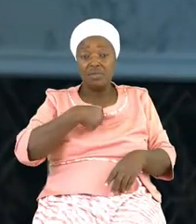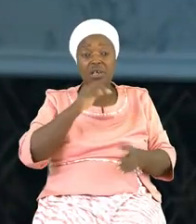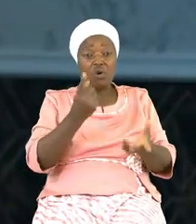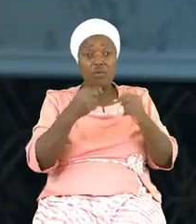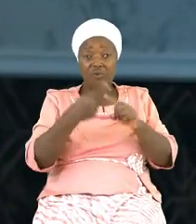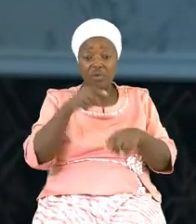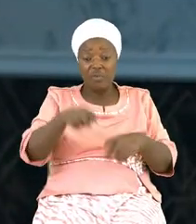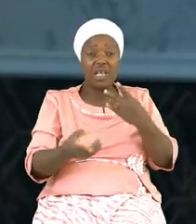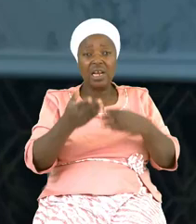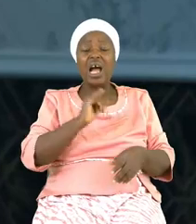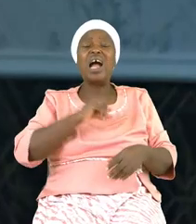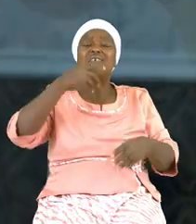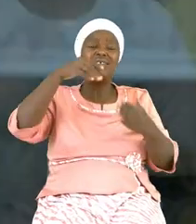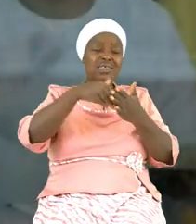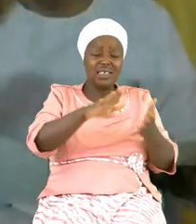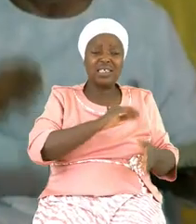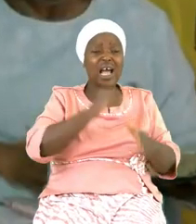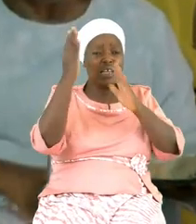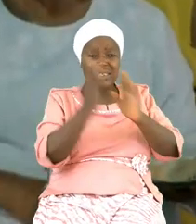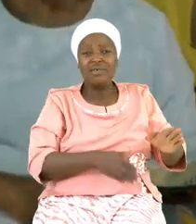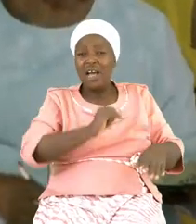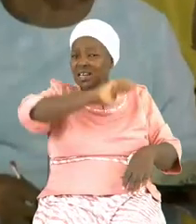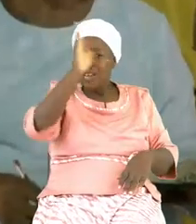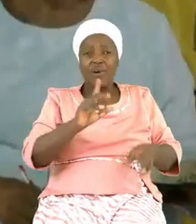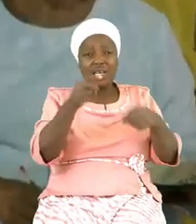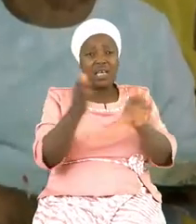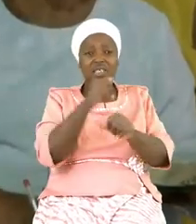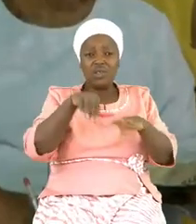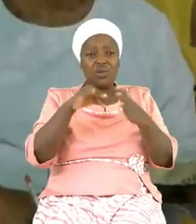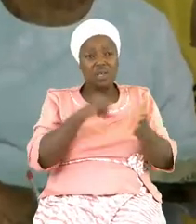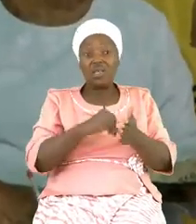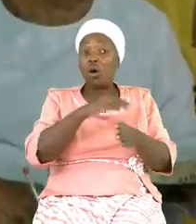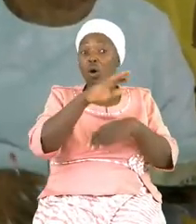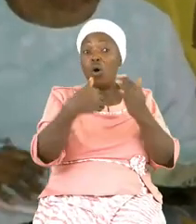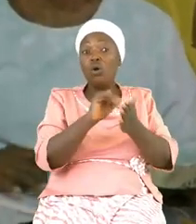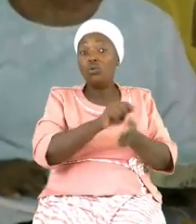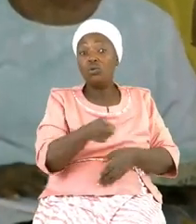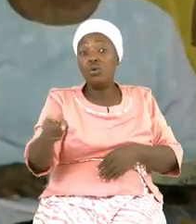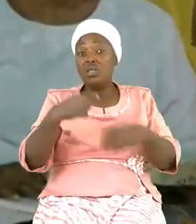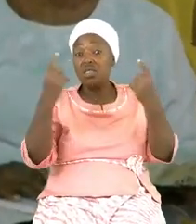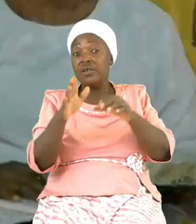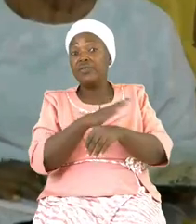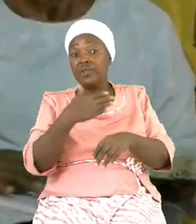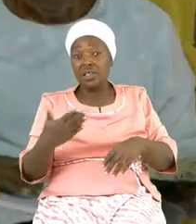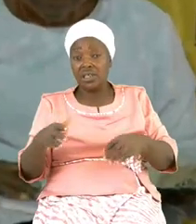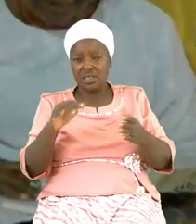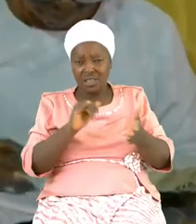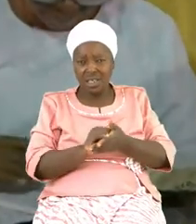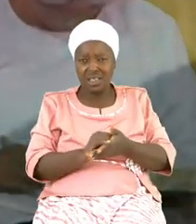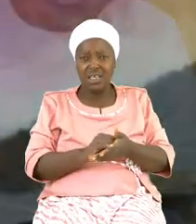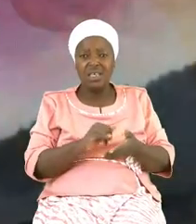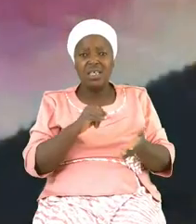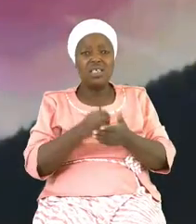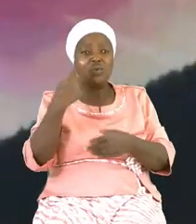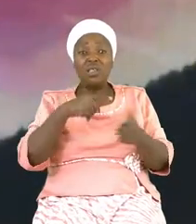I reject. And all those sinful things that, you know, it was this Satan